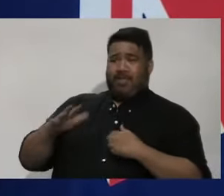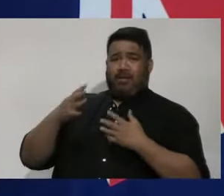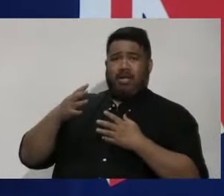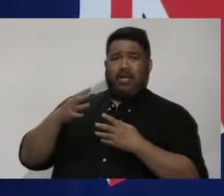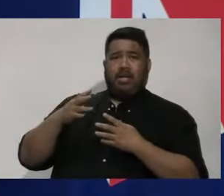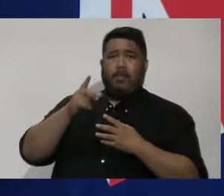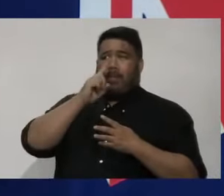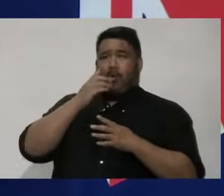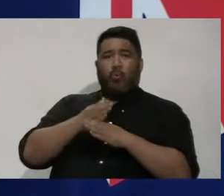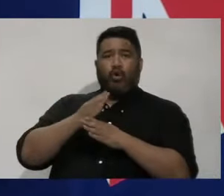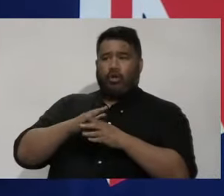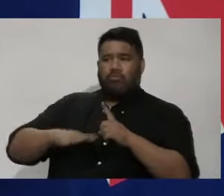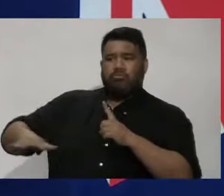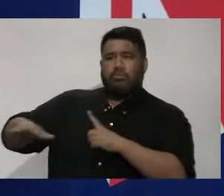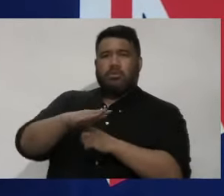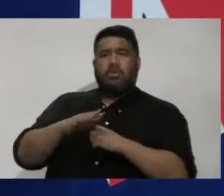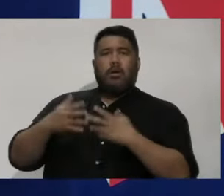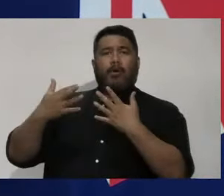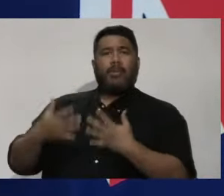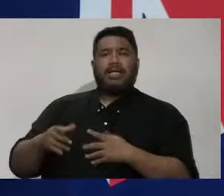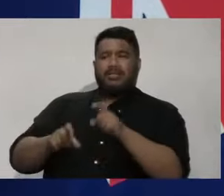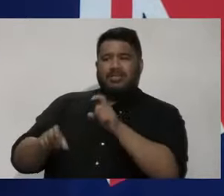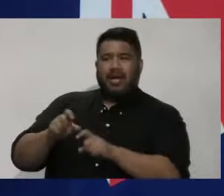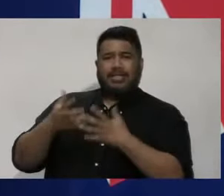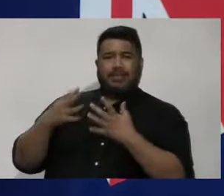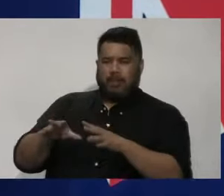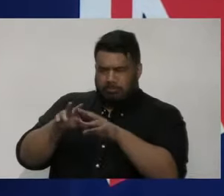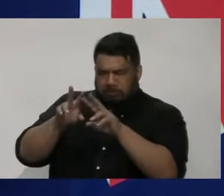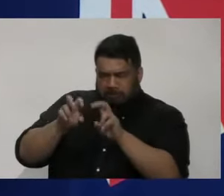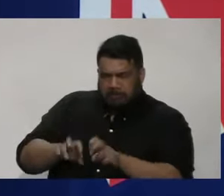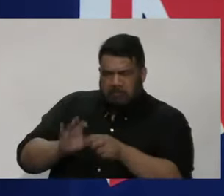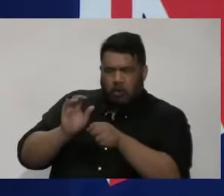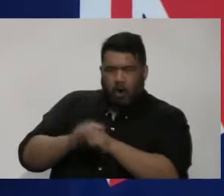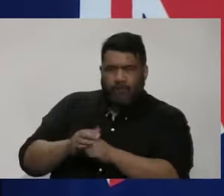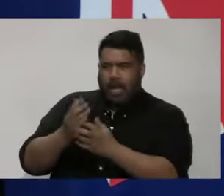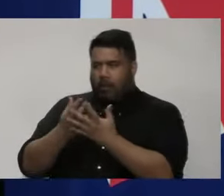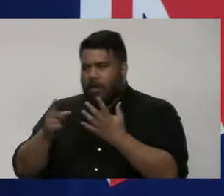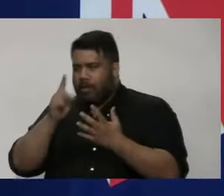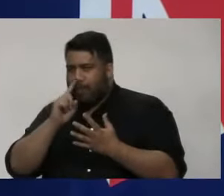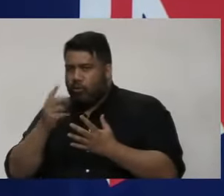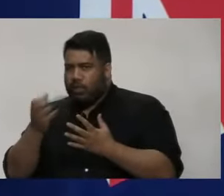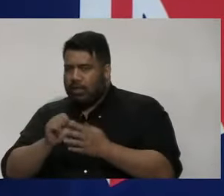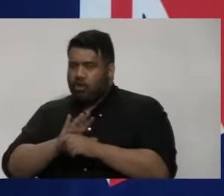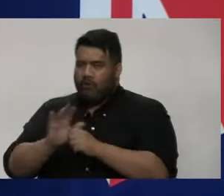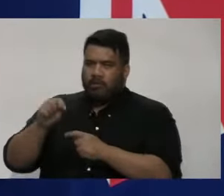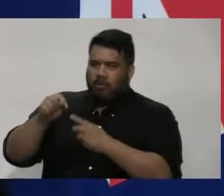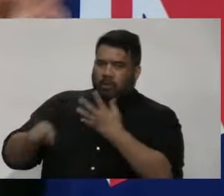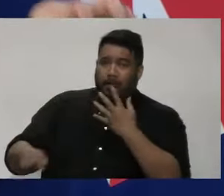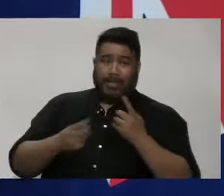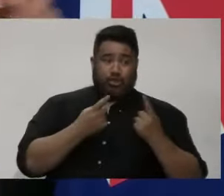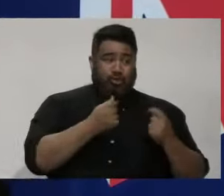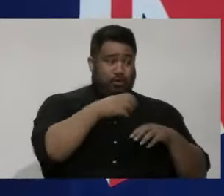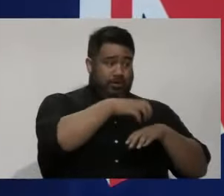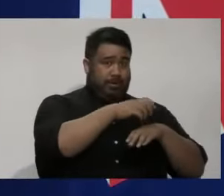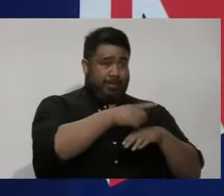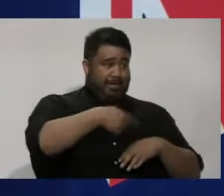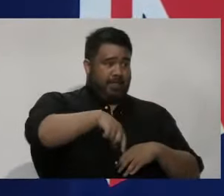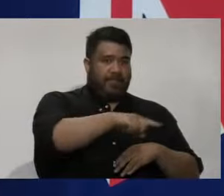always caveated assumptions around clusters, and that Treasury certainly haven't gone to the point of trying to